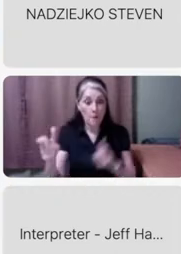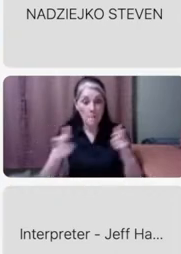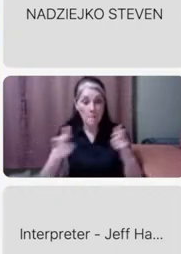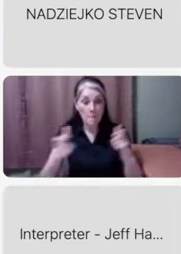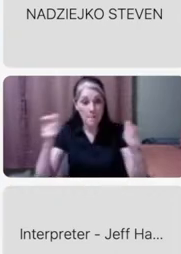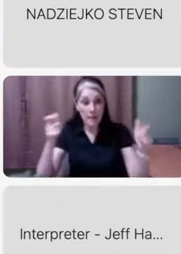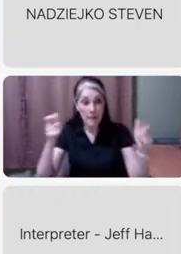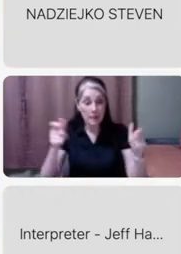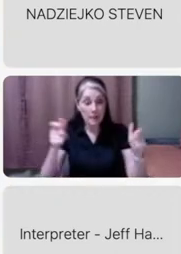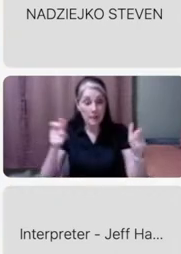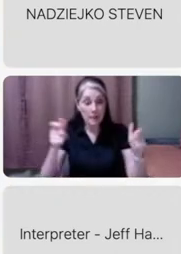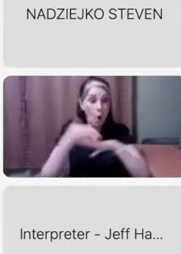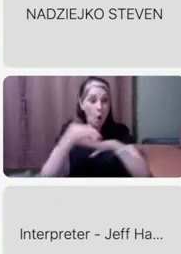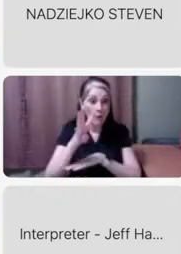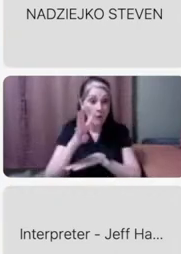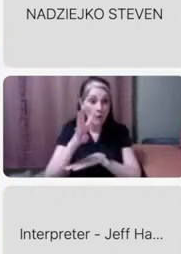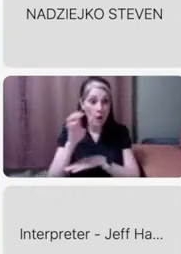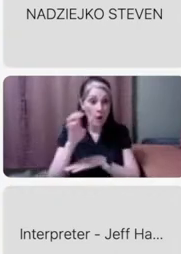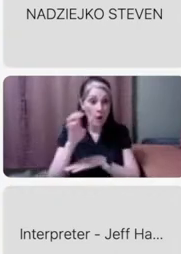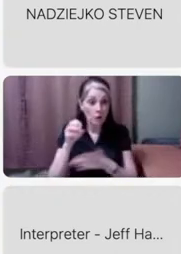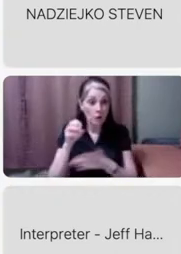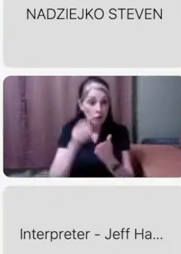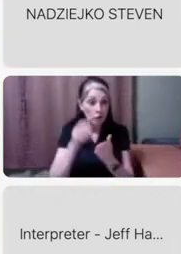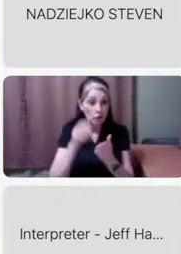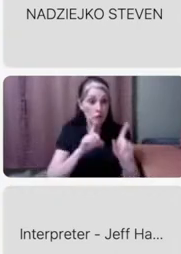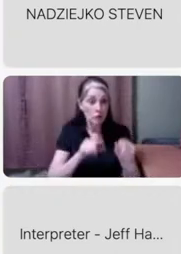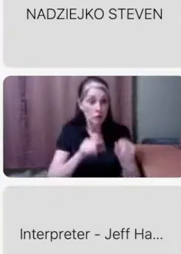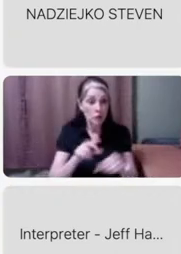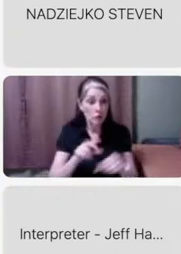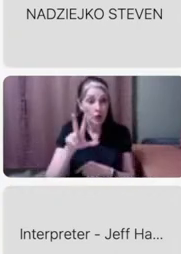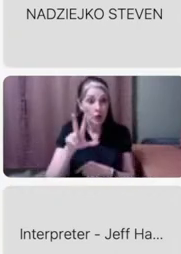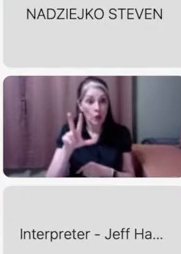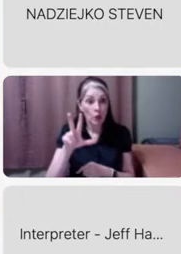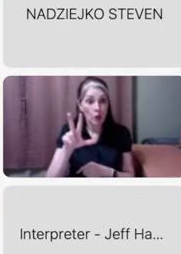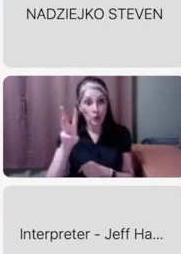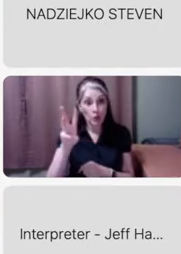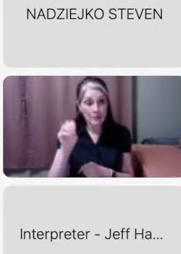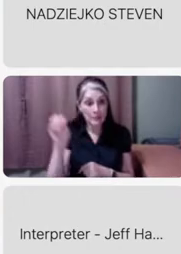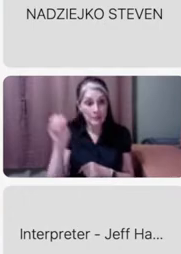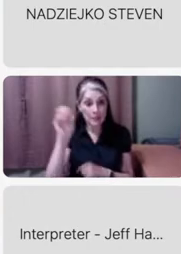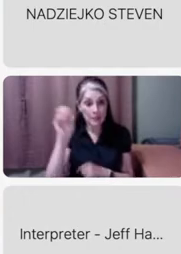attendance the 360 degree camera was a crowd favorite